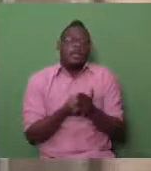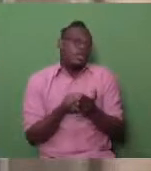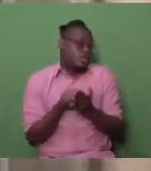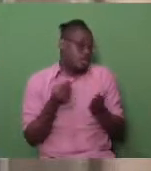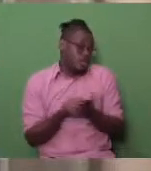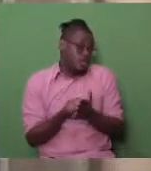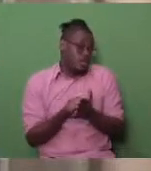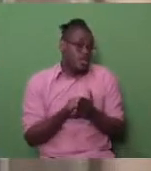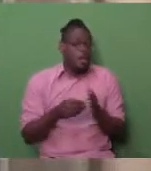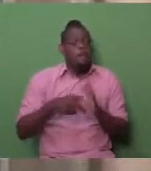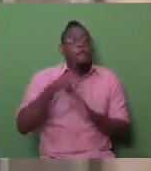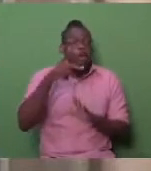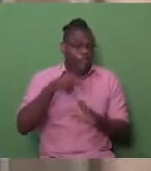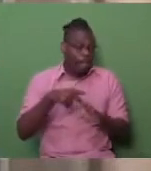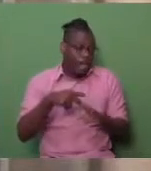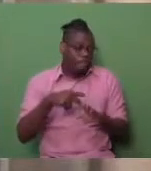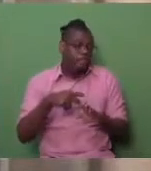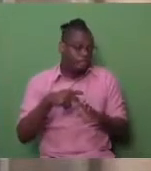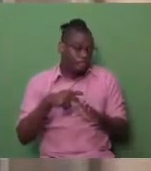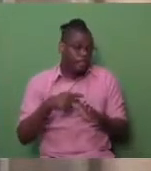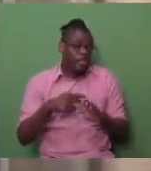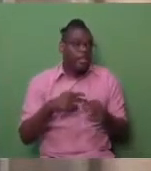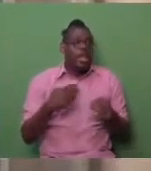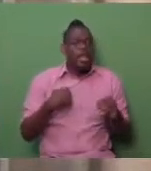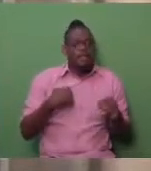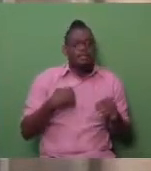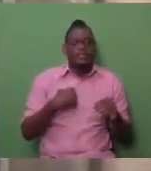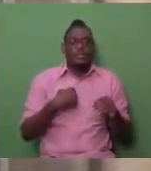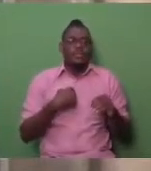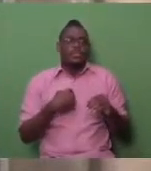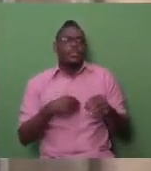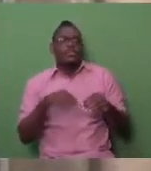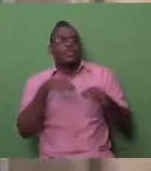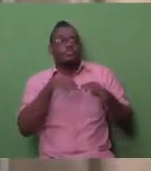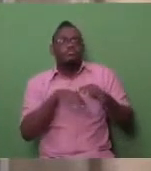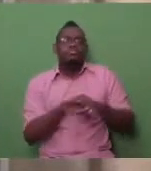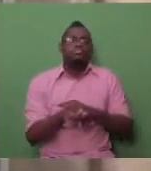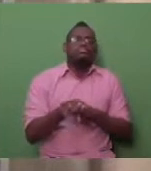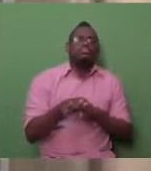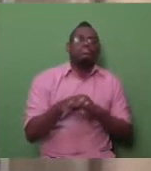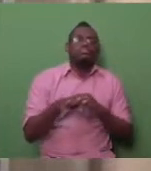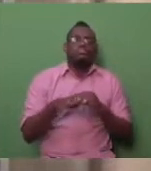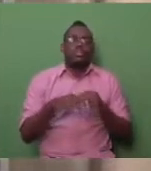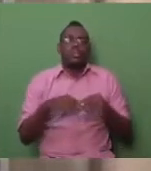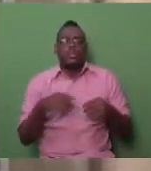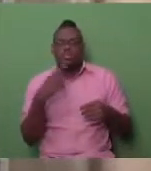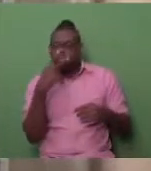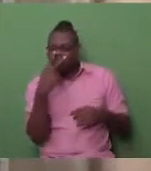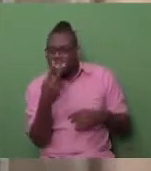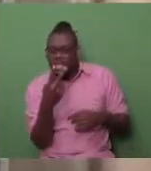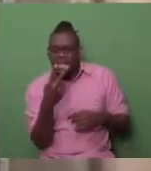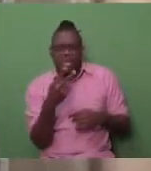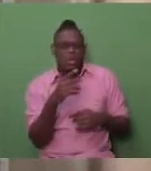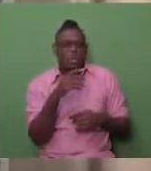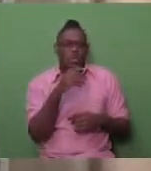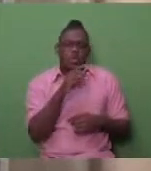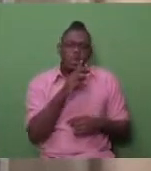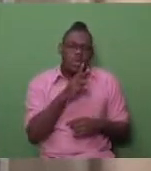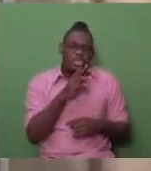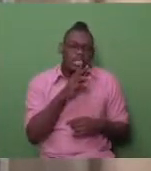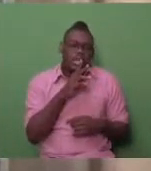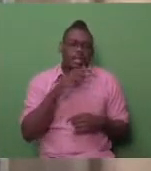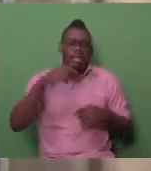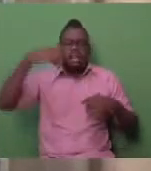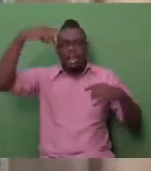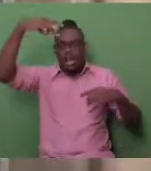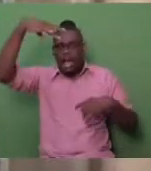you know. Is this going to be like another PNM slush fund, where PNM supporters receive the majority of cards, like